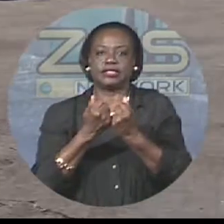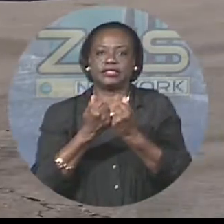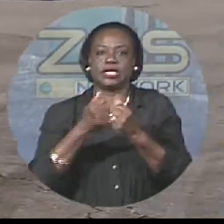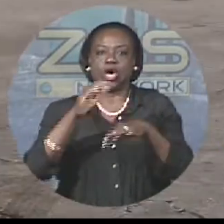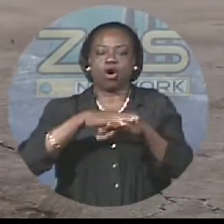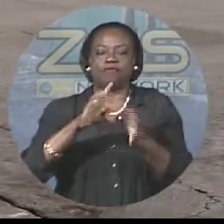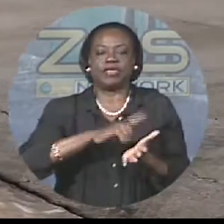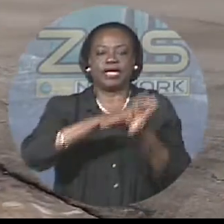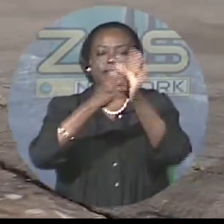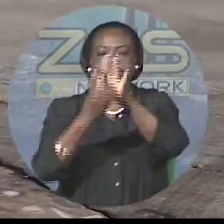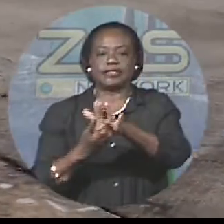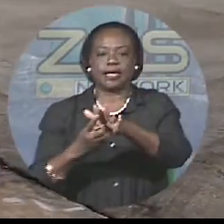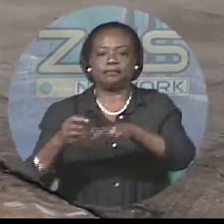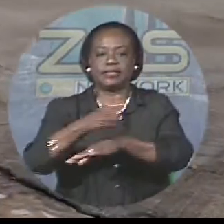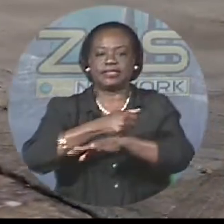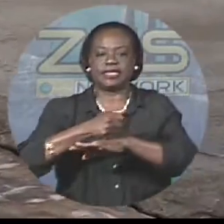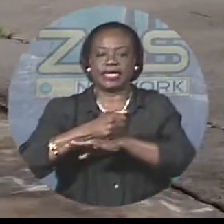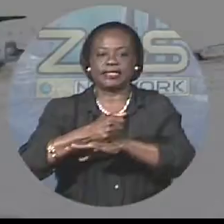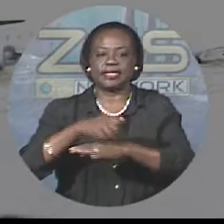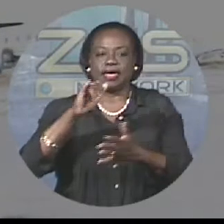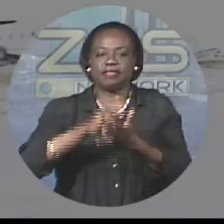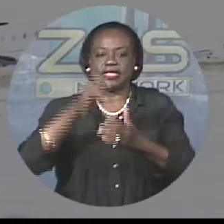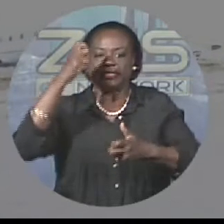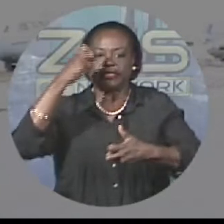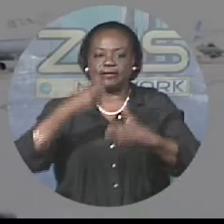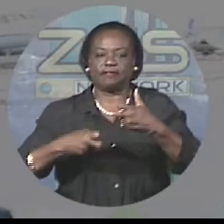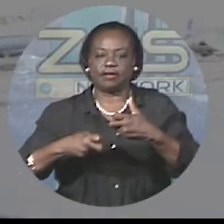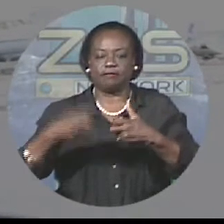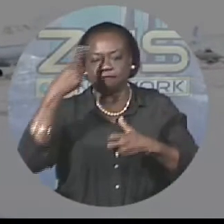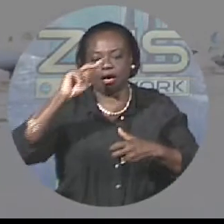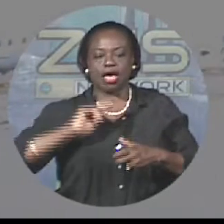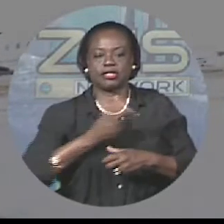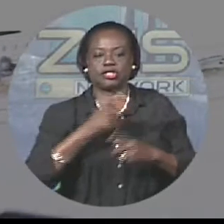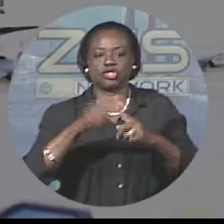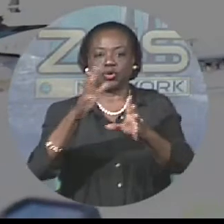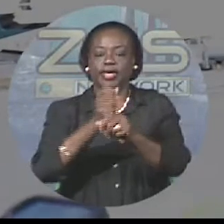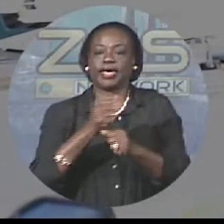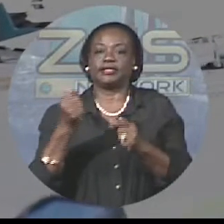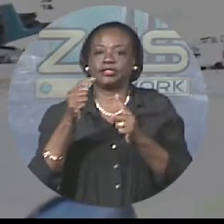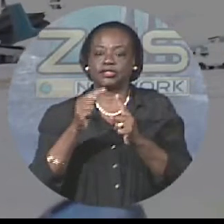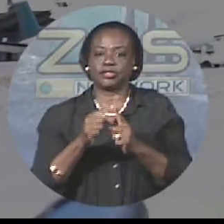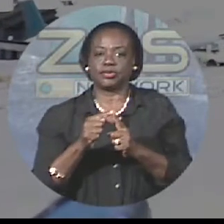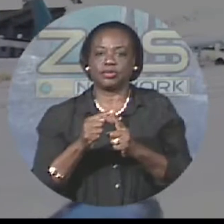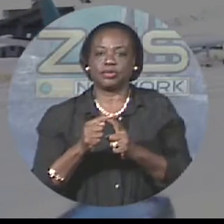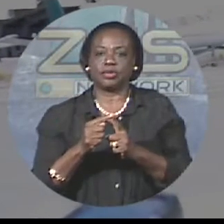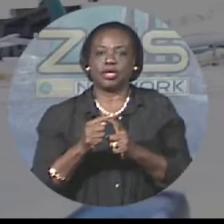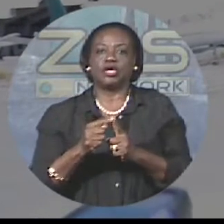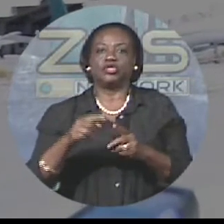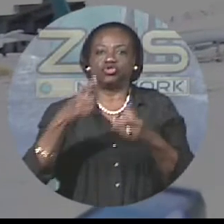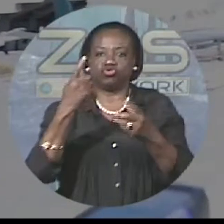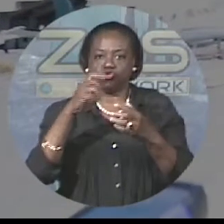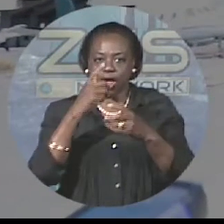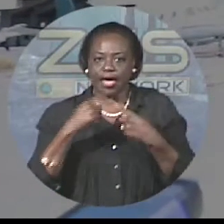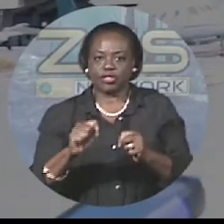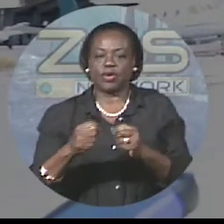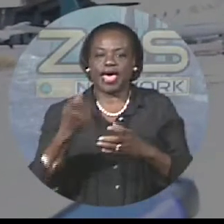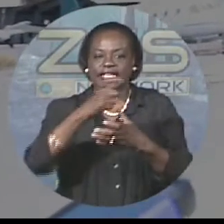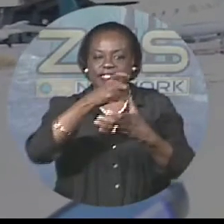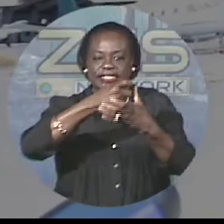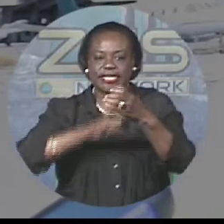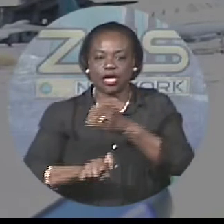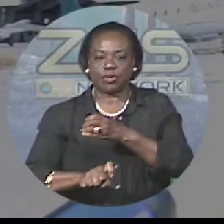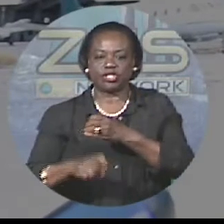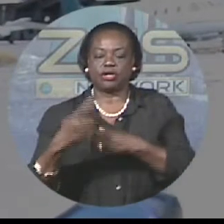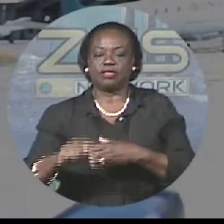that is difficult for us to access, with a view of trying to extinguish fire and